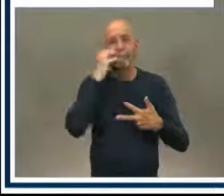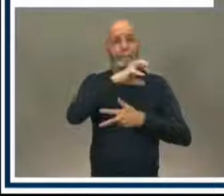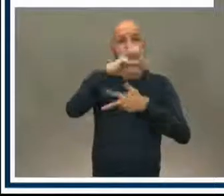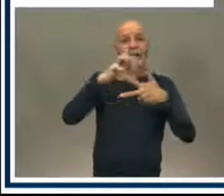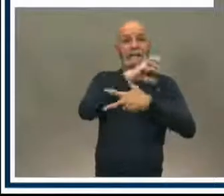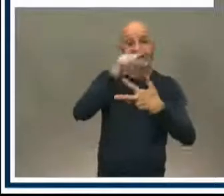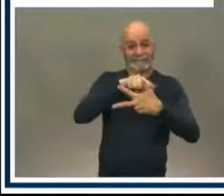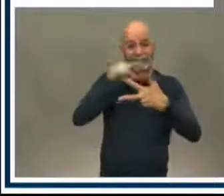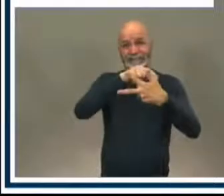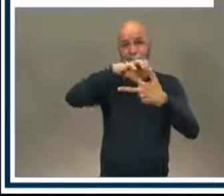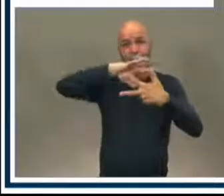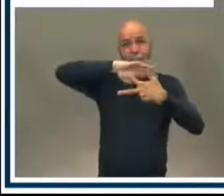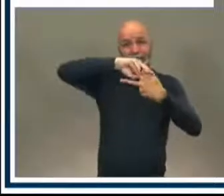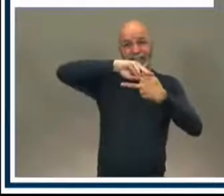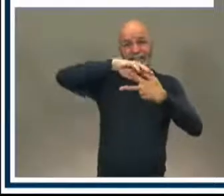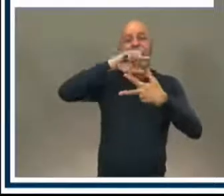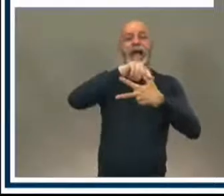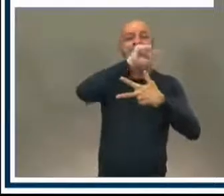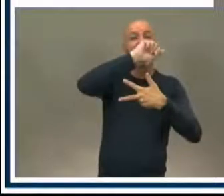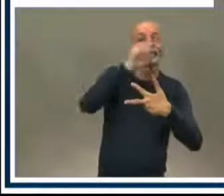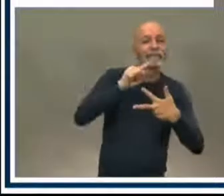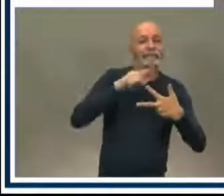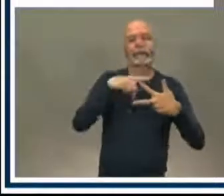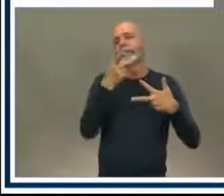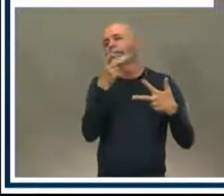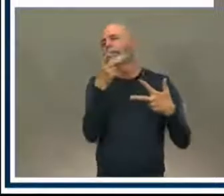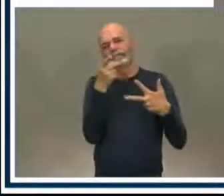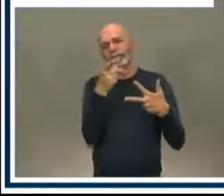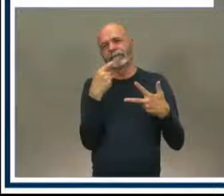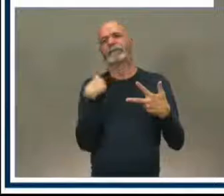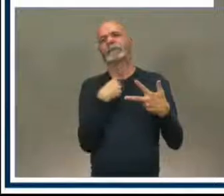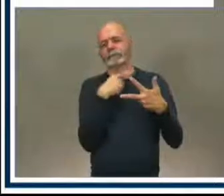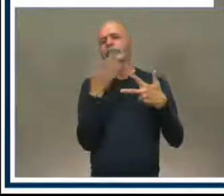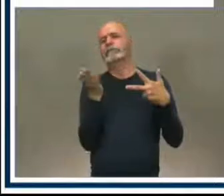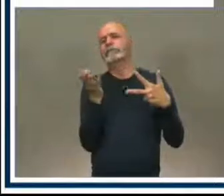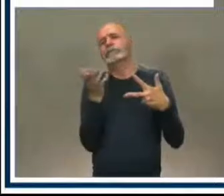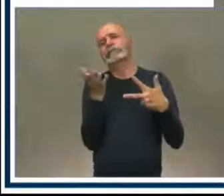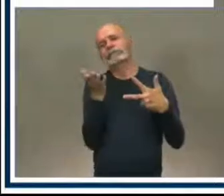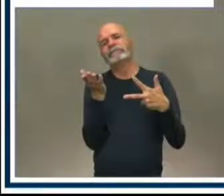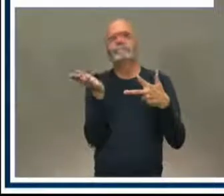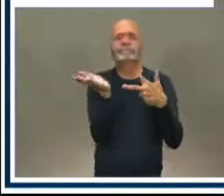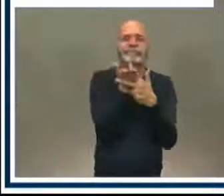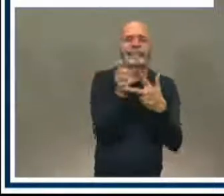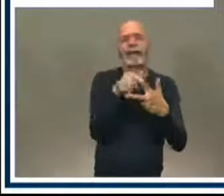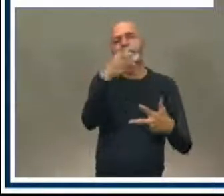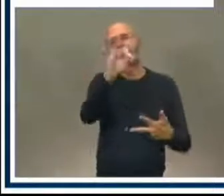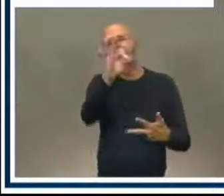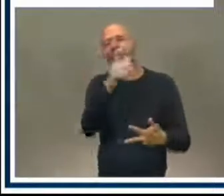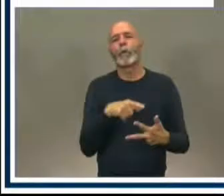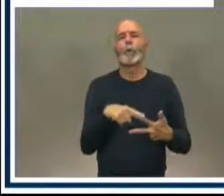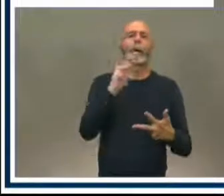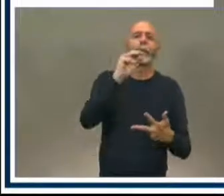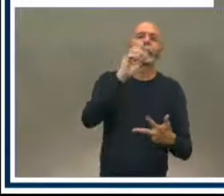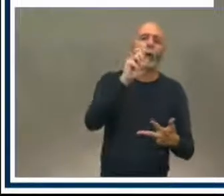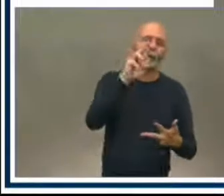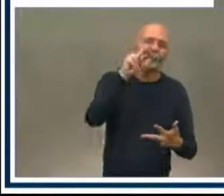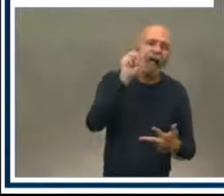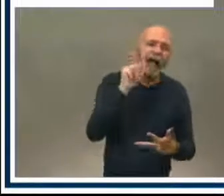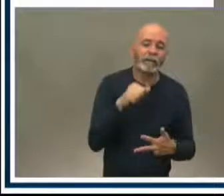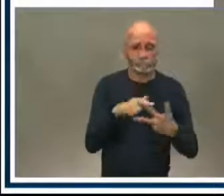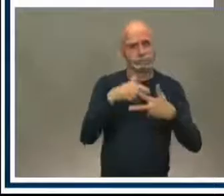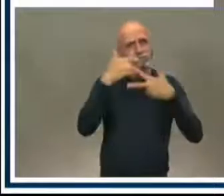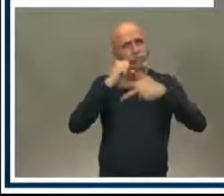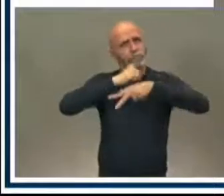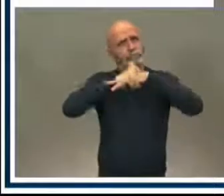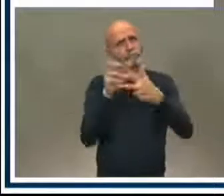first dose AstraZeneca, then we were encouraging people for mRNA. No, they have very good protection. It's just if all you've had is the